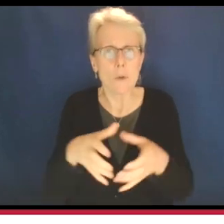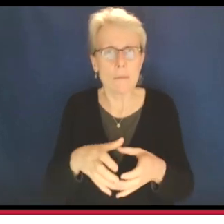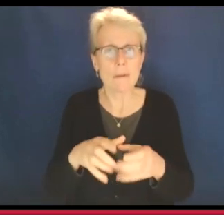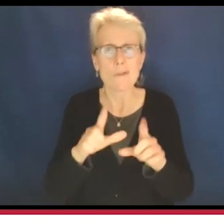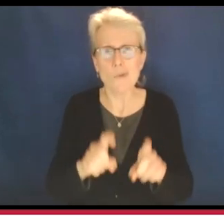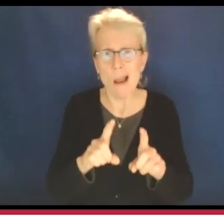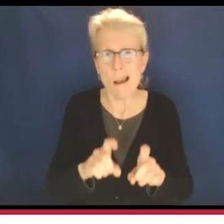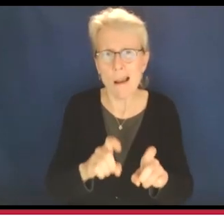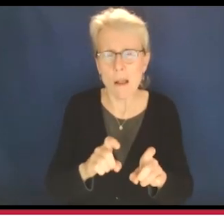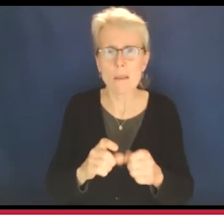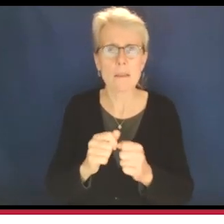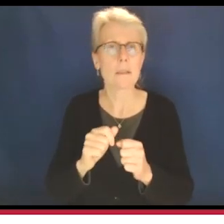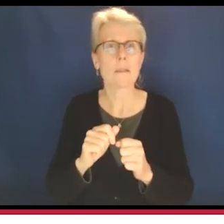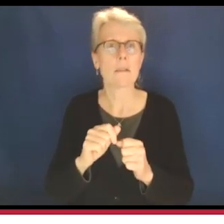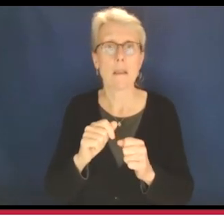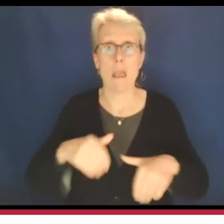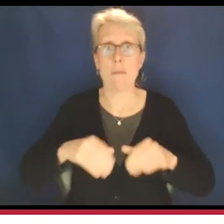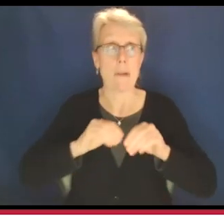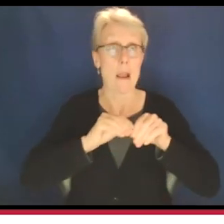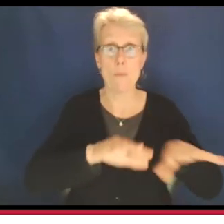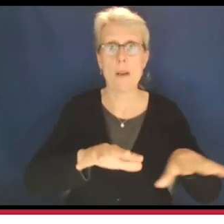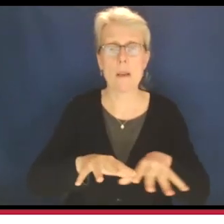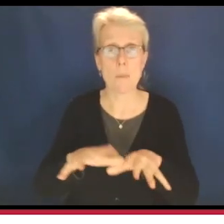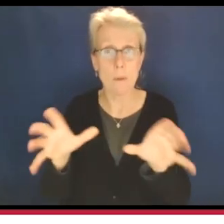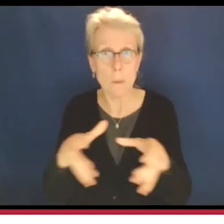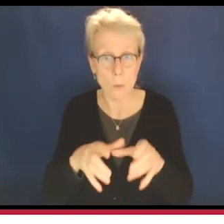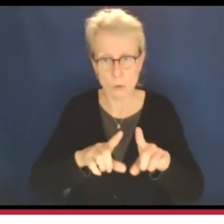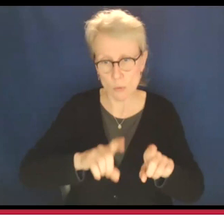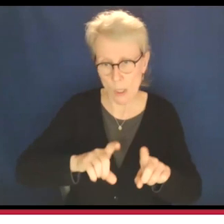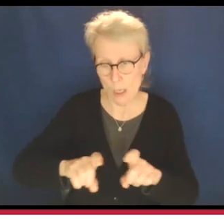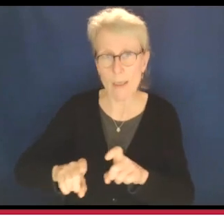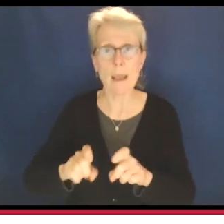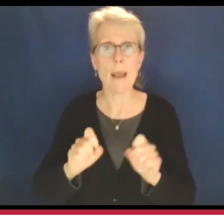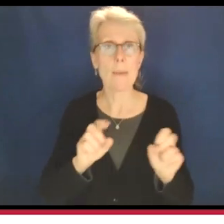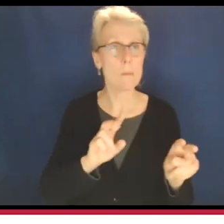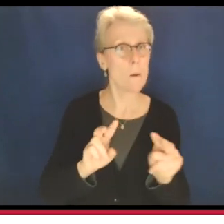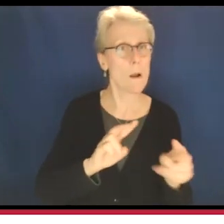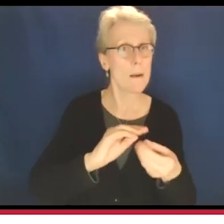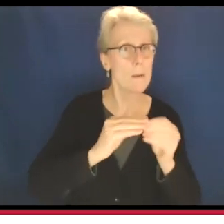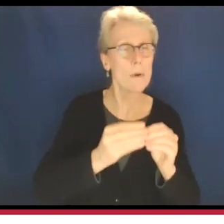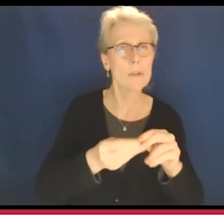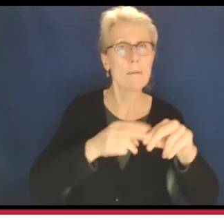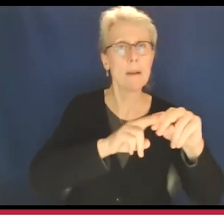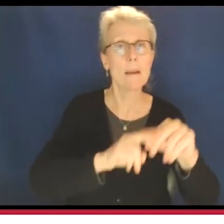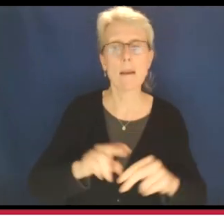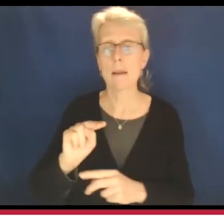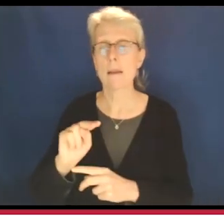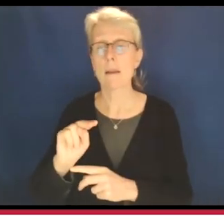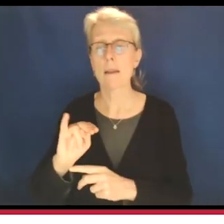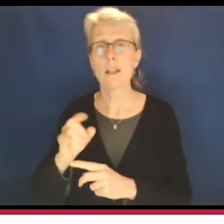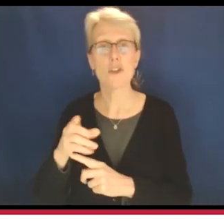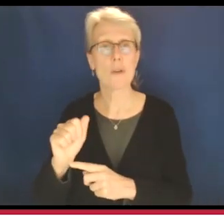that we can do in the absence of an outbreak, and watching outbreaks in humans. Nigerian scientists